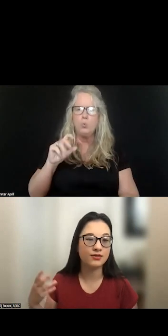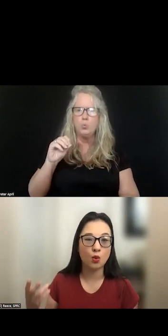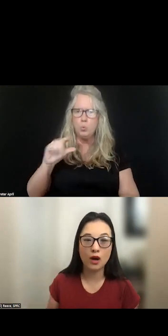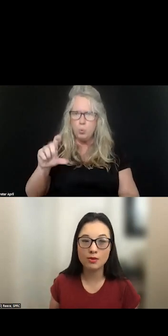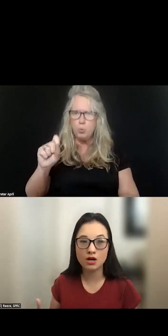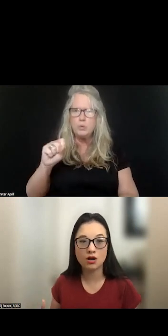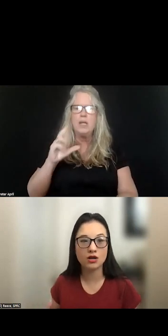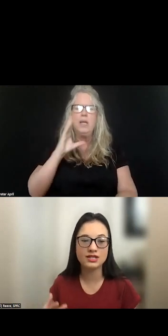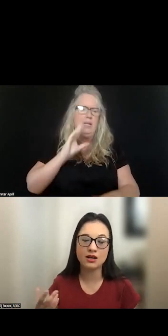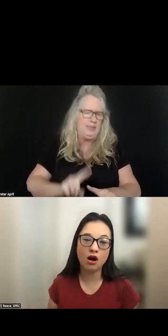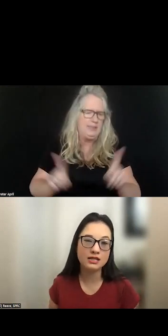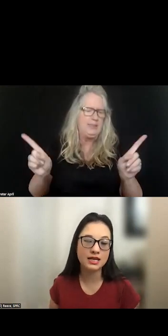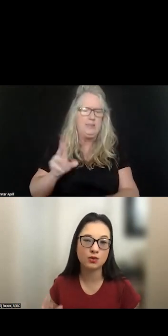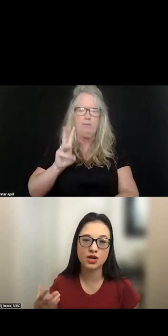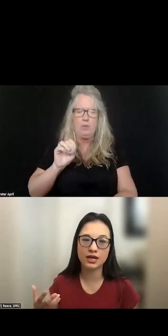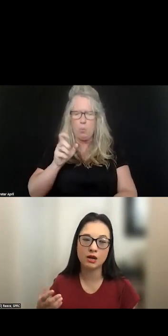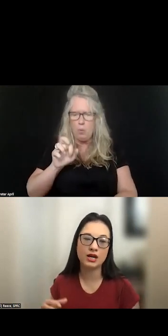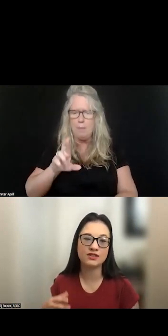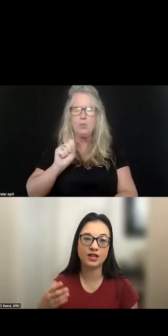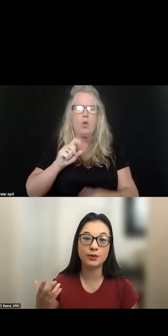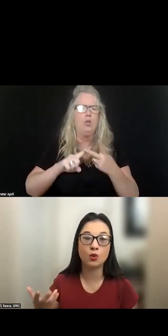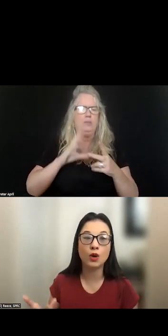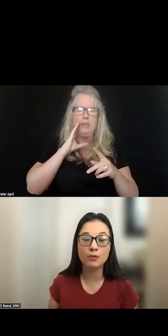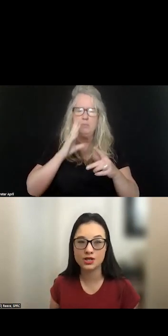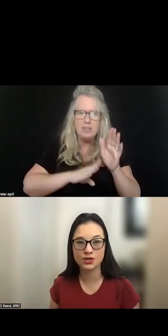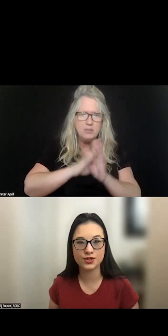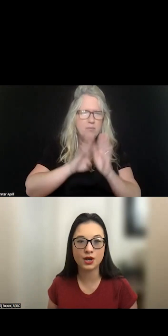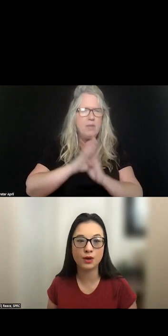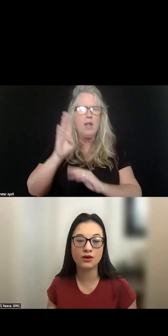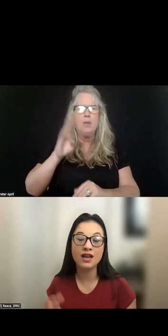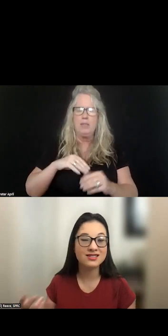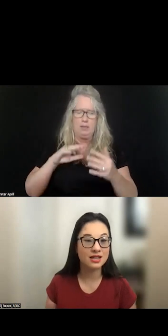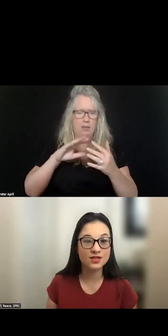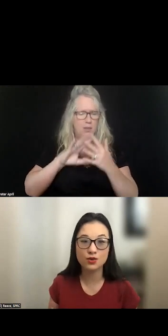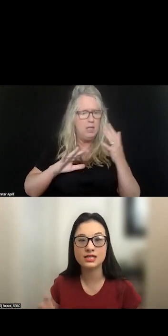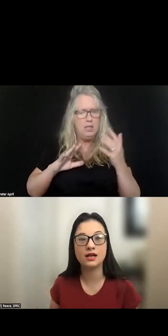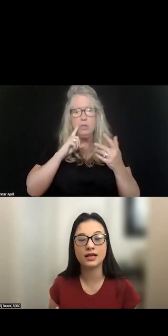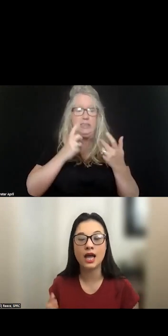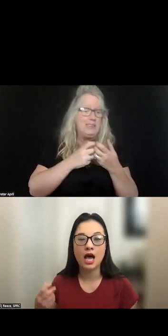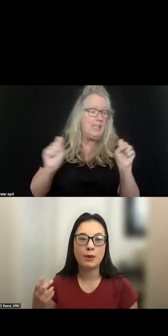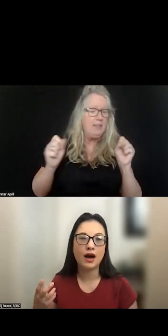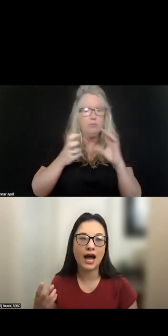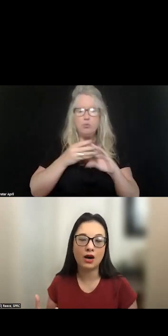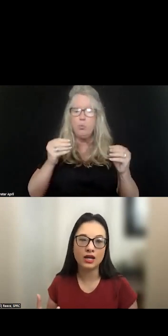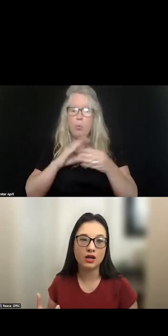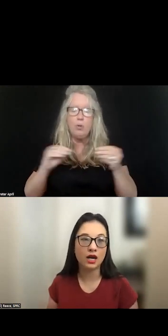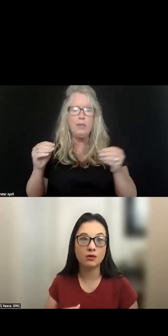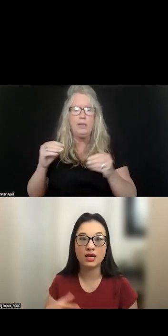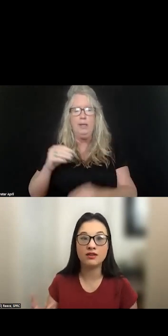as different webinars and content. We're talking about developing one-pagers around safe storytelling, about